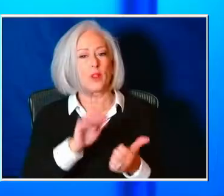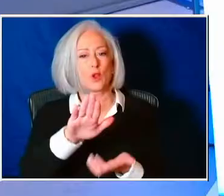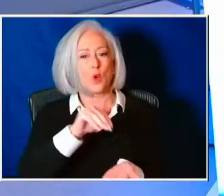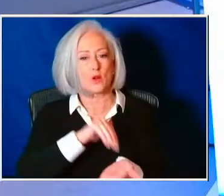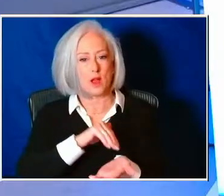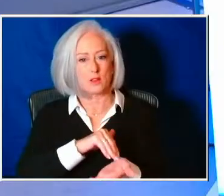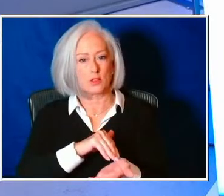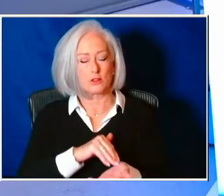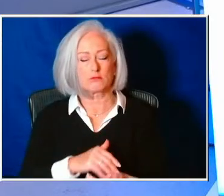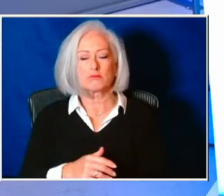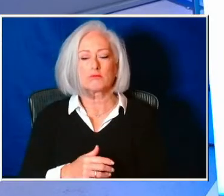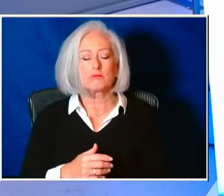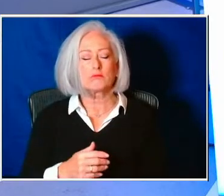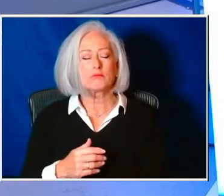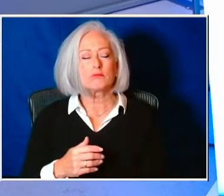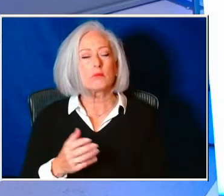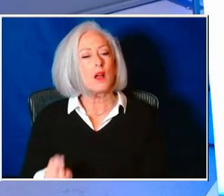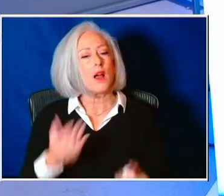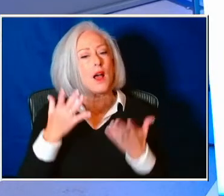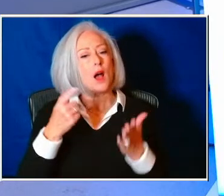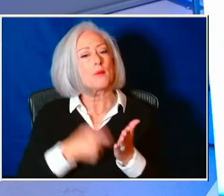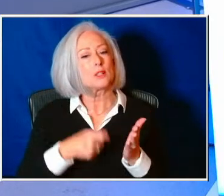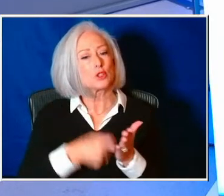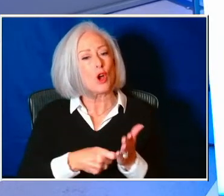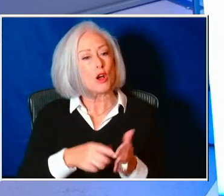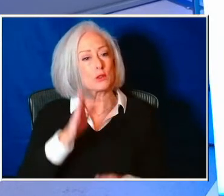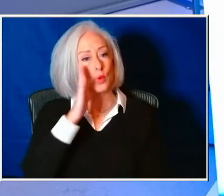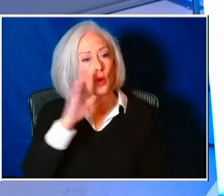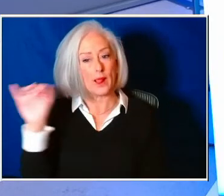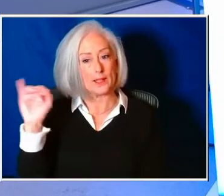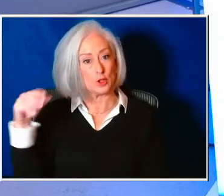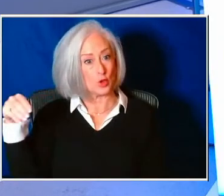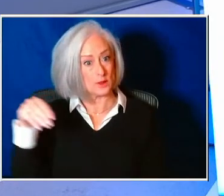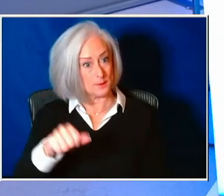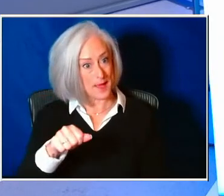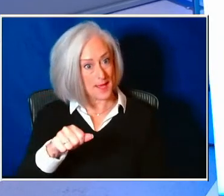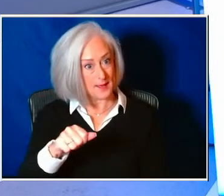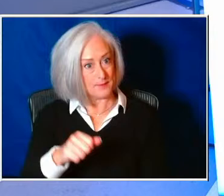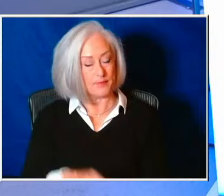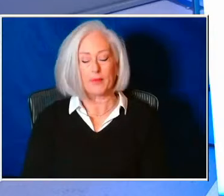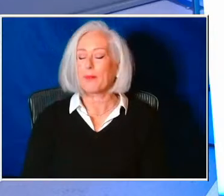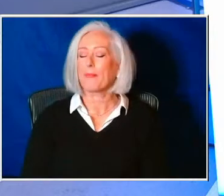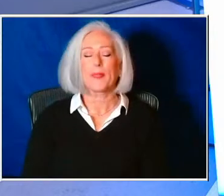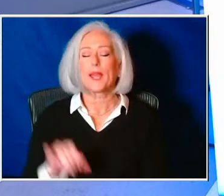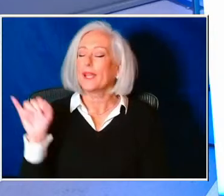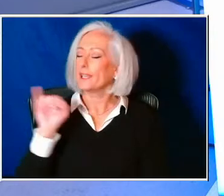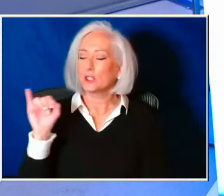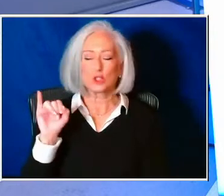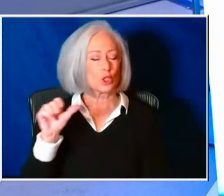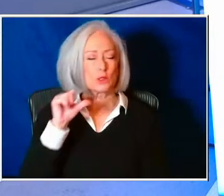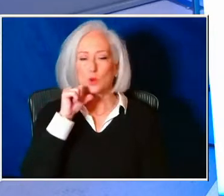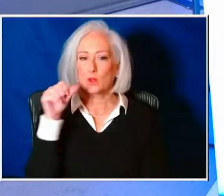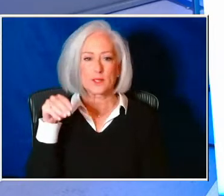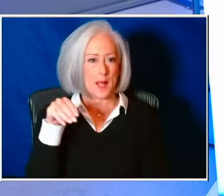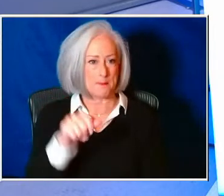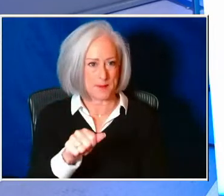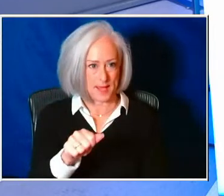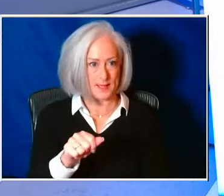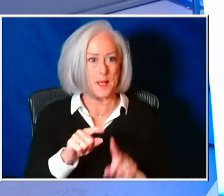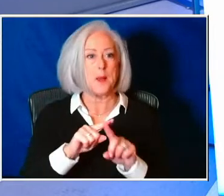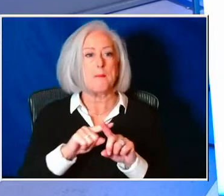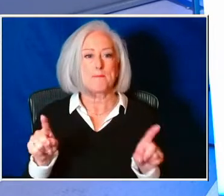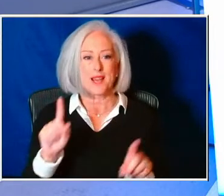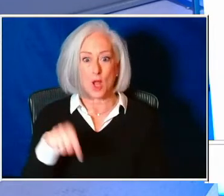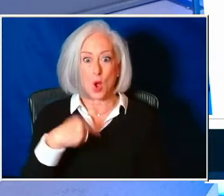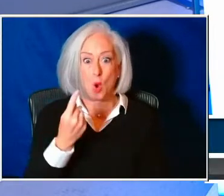cost? Does Medicare and other insurance cover the cost? It's not covered, but it's less than what most copays would be. It's